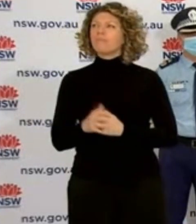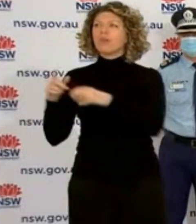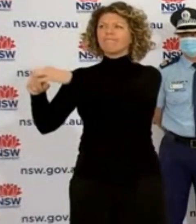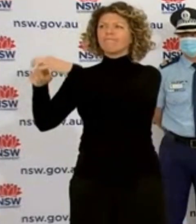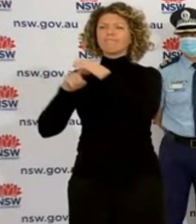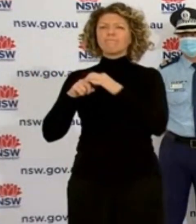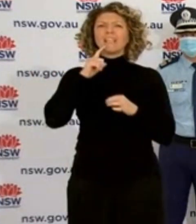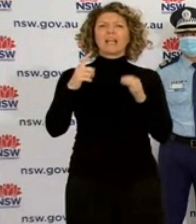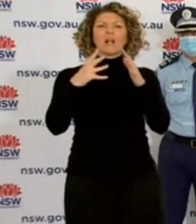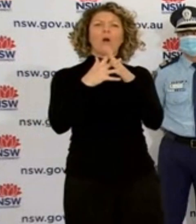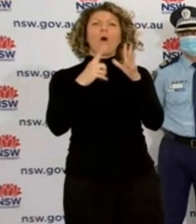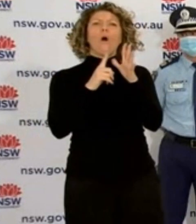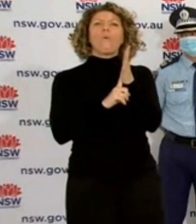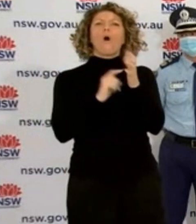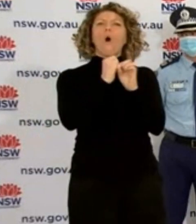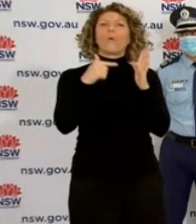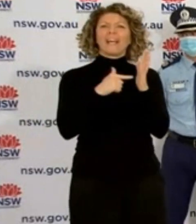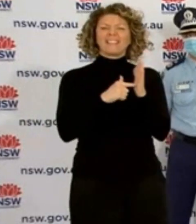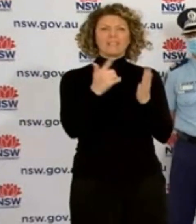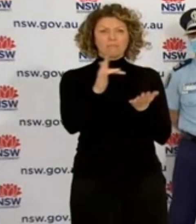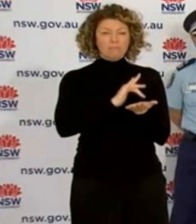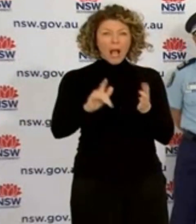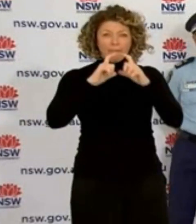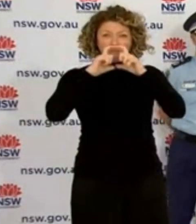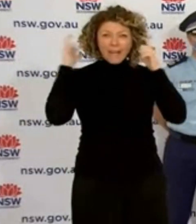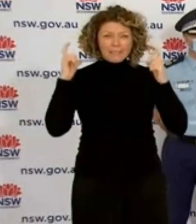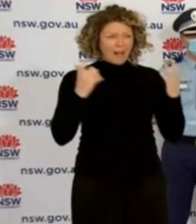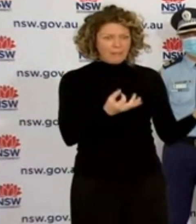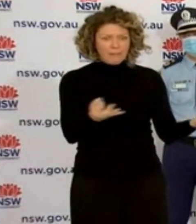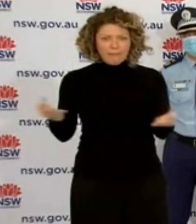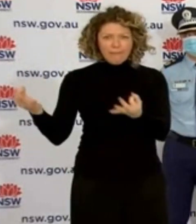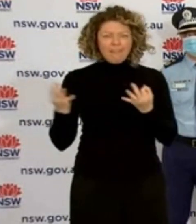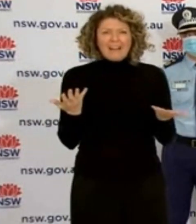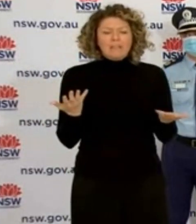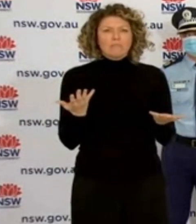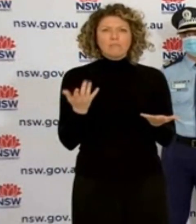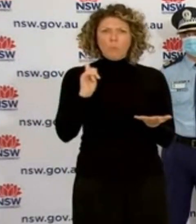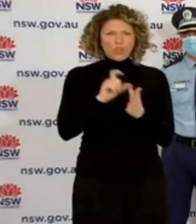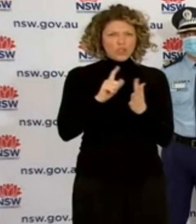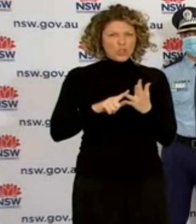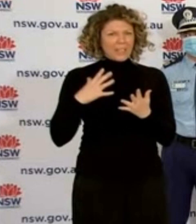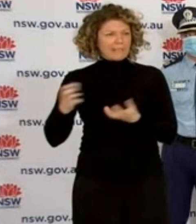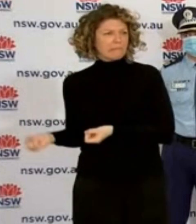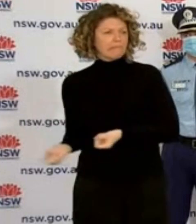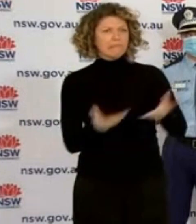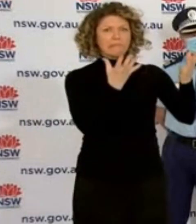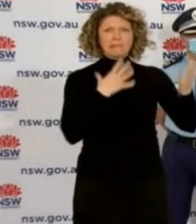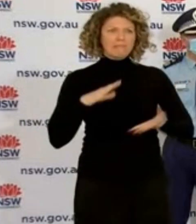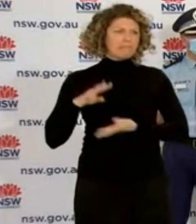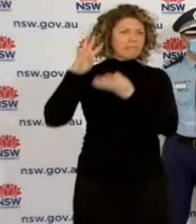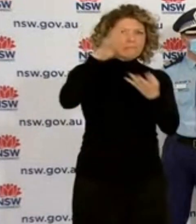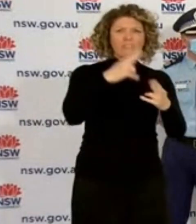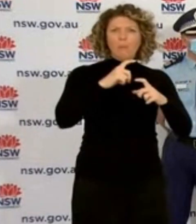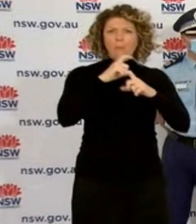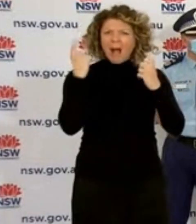they're saying that they've run out of face masks and there's not enough resources on the ground. Have you heard about that? Is anything being done to rush more health resources there? So can